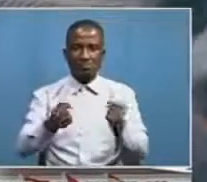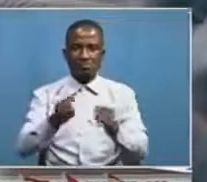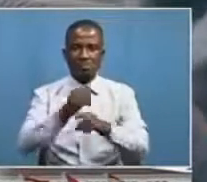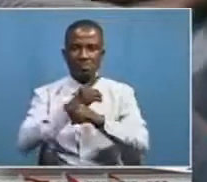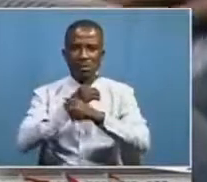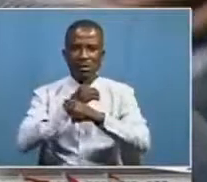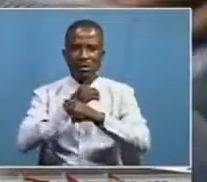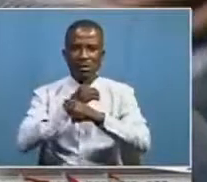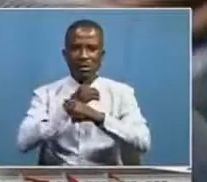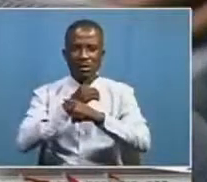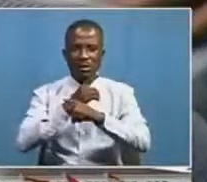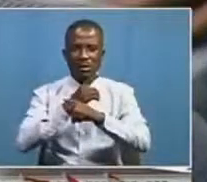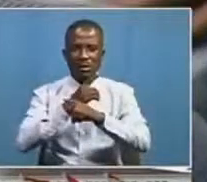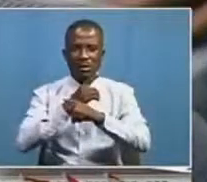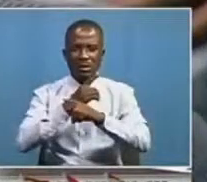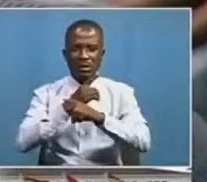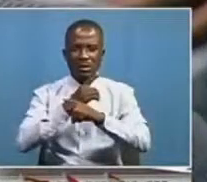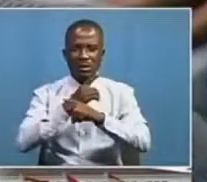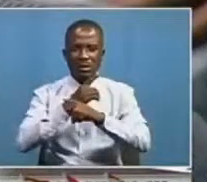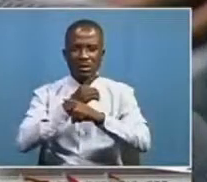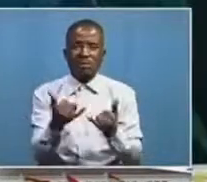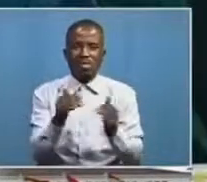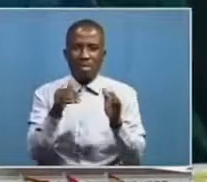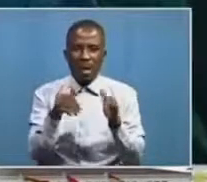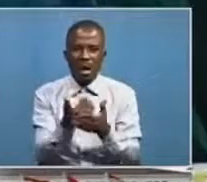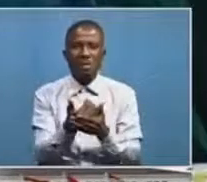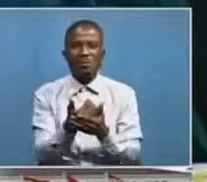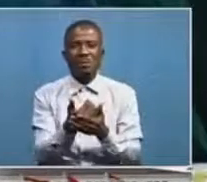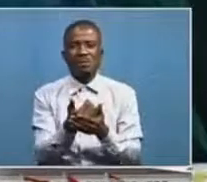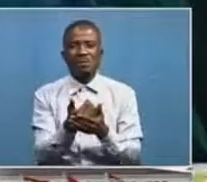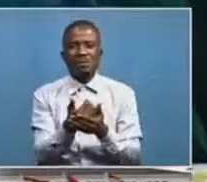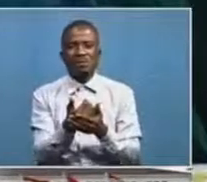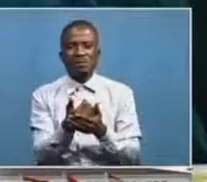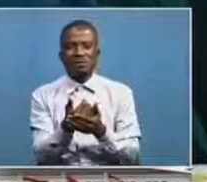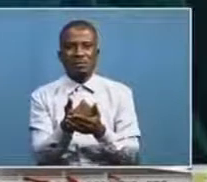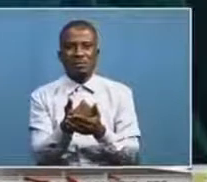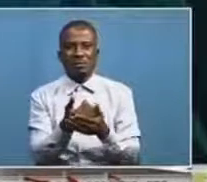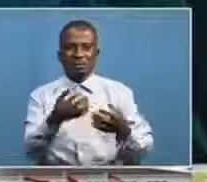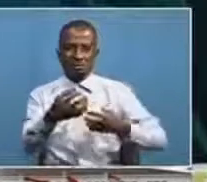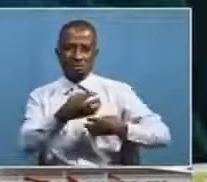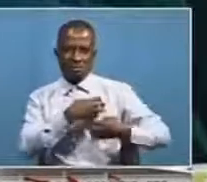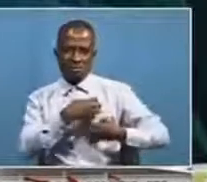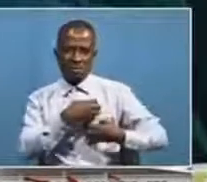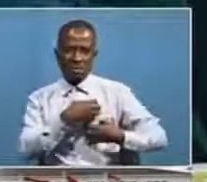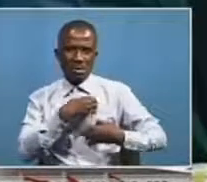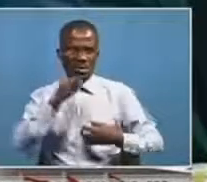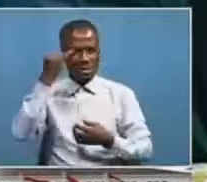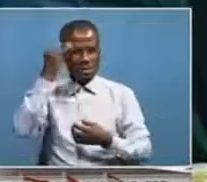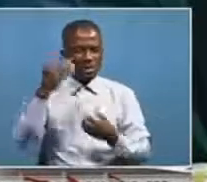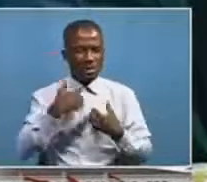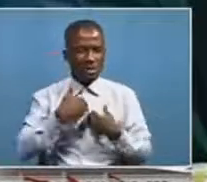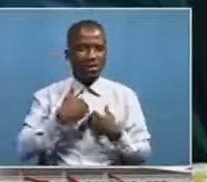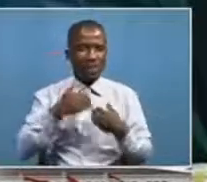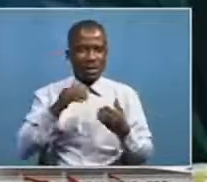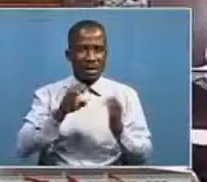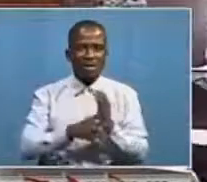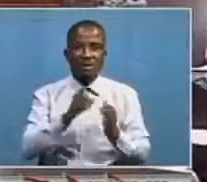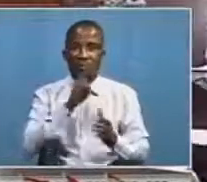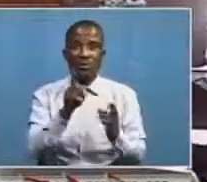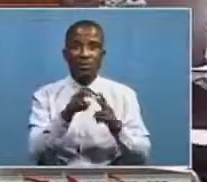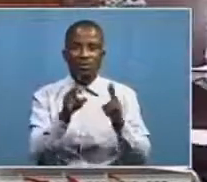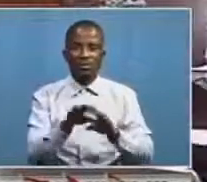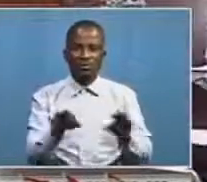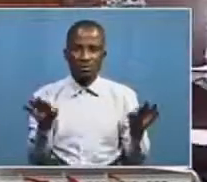in ascertaining whether the petition, the subject of this action, discloses a reasonable cause of action. It is